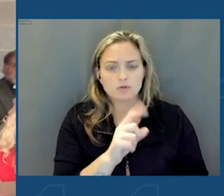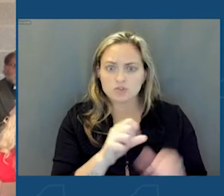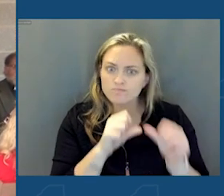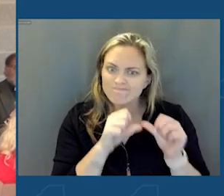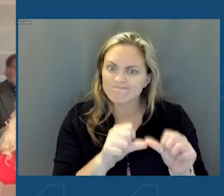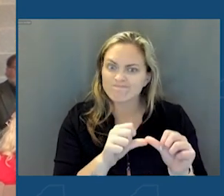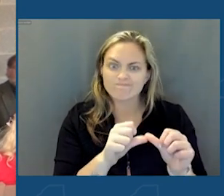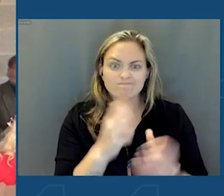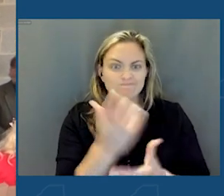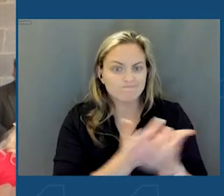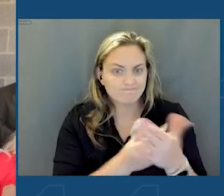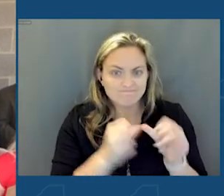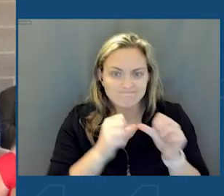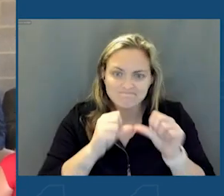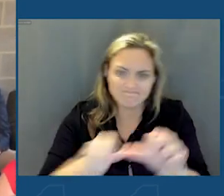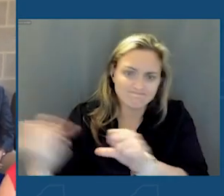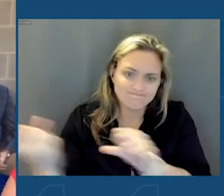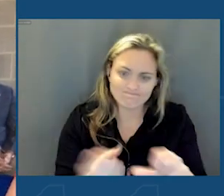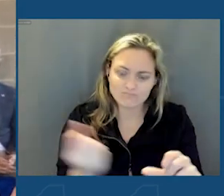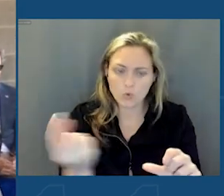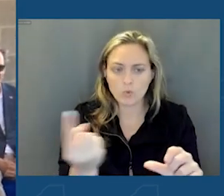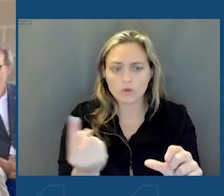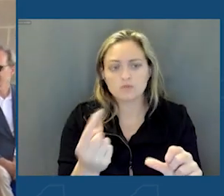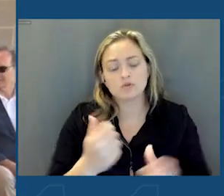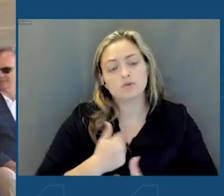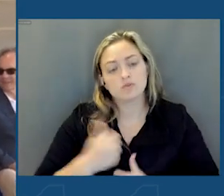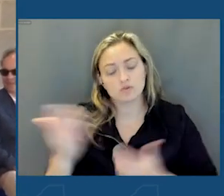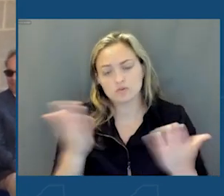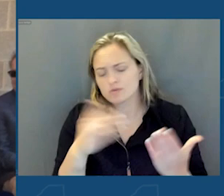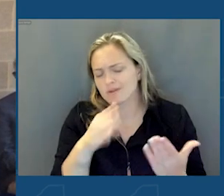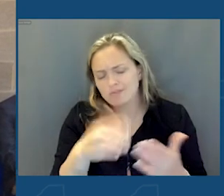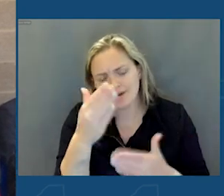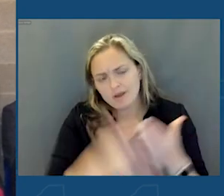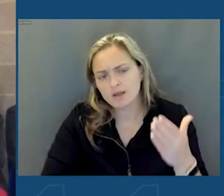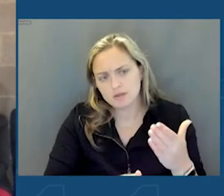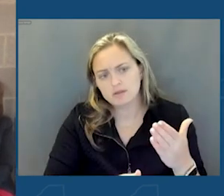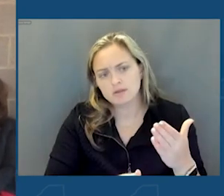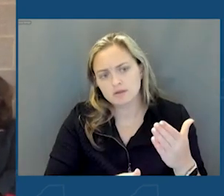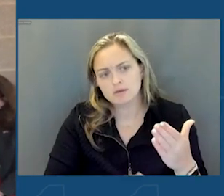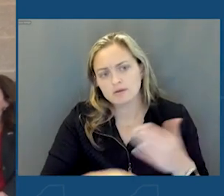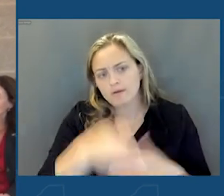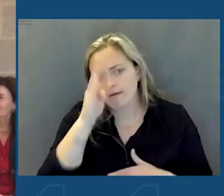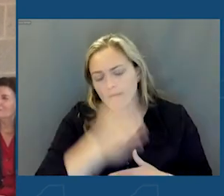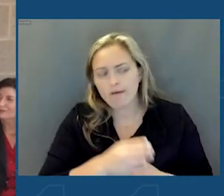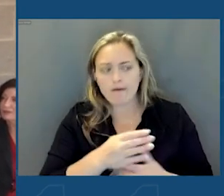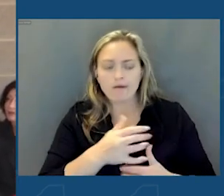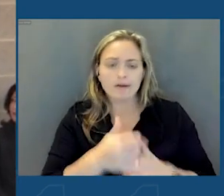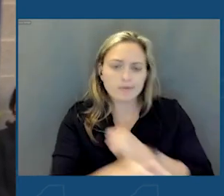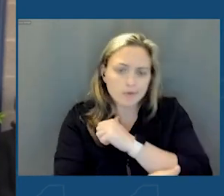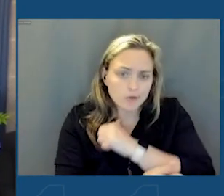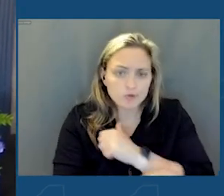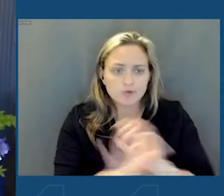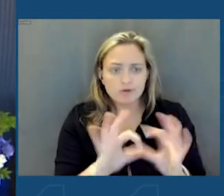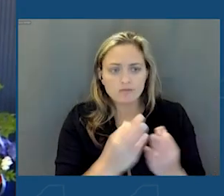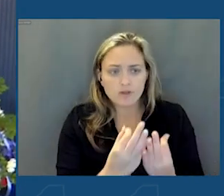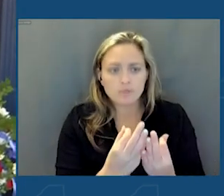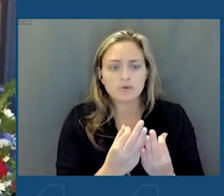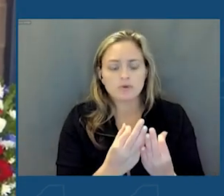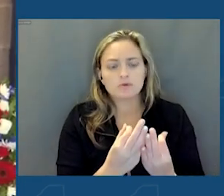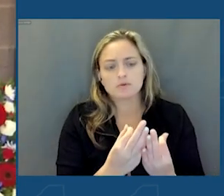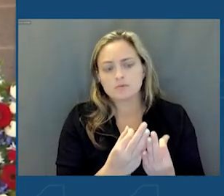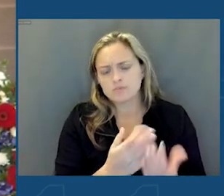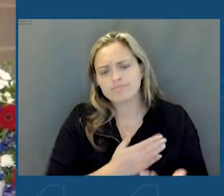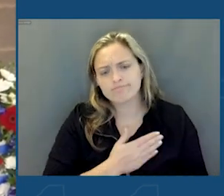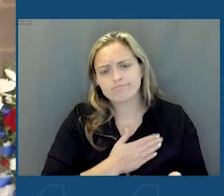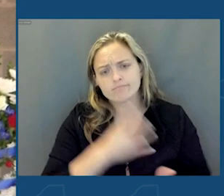with your shoulder always. For the veteran service never ends. God and country, family, and it extends to the community, and we're so glad that you're